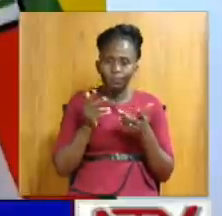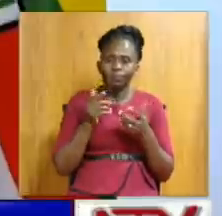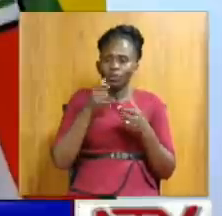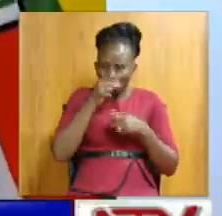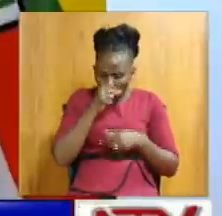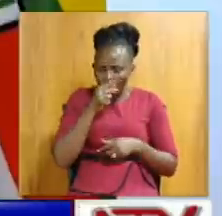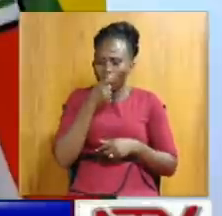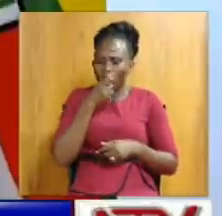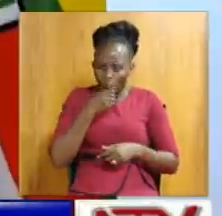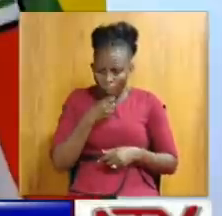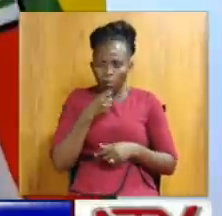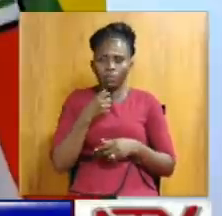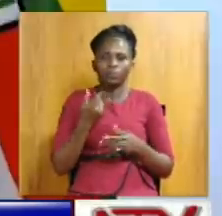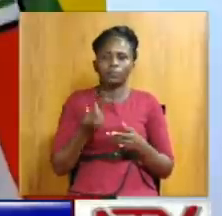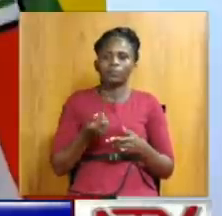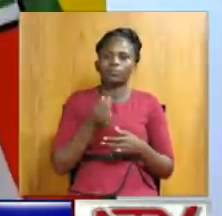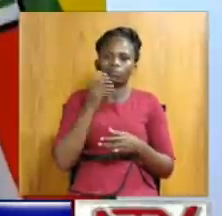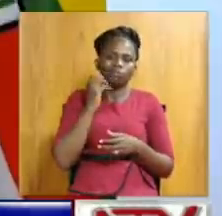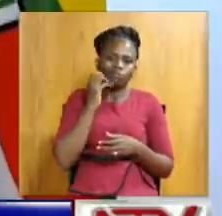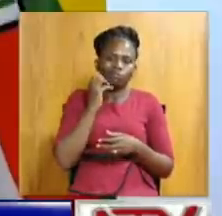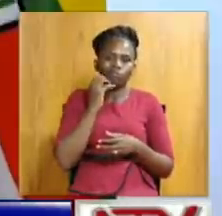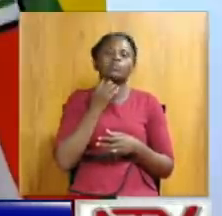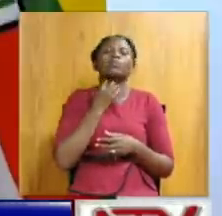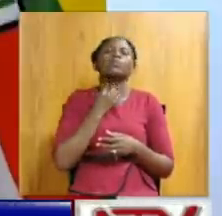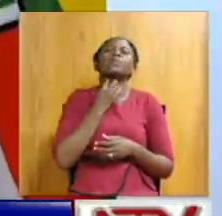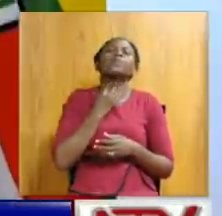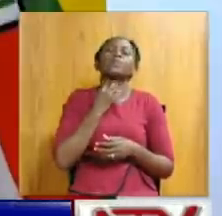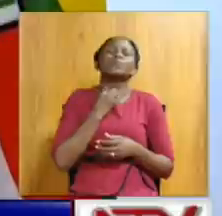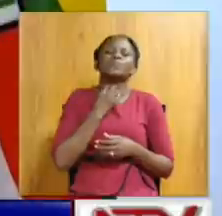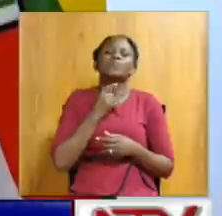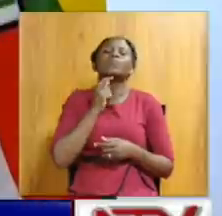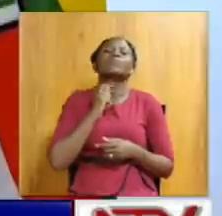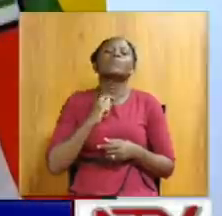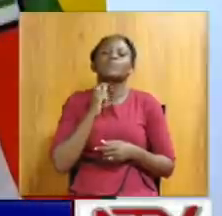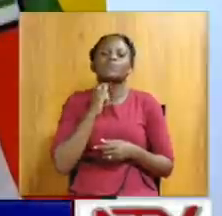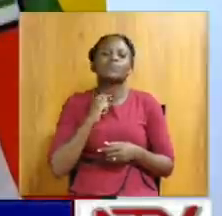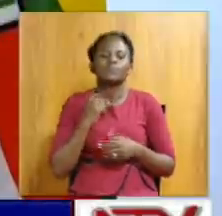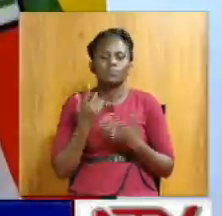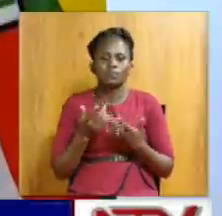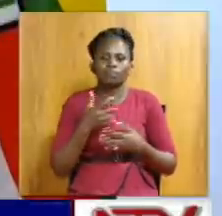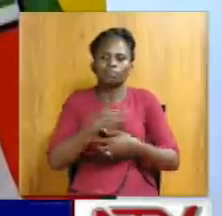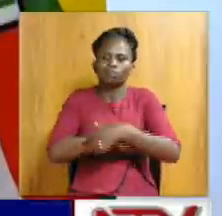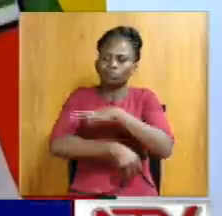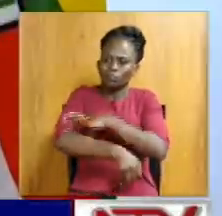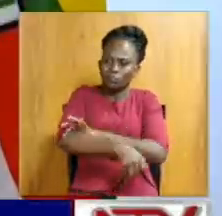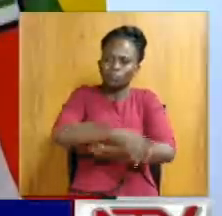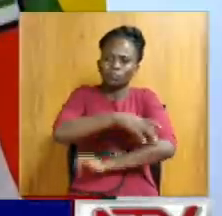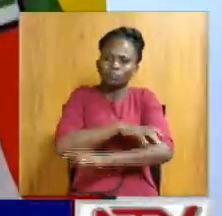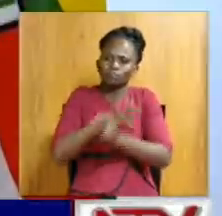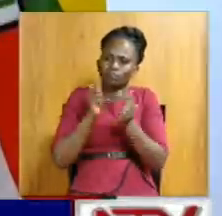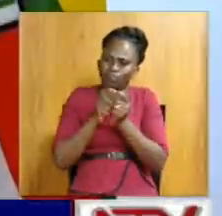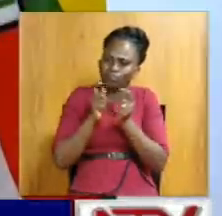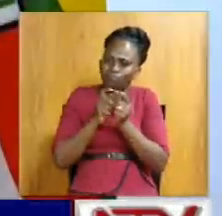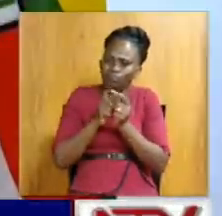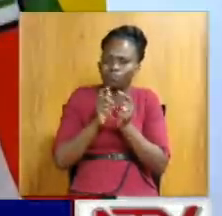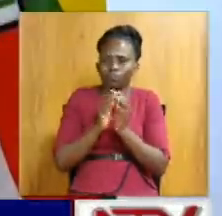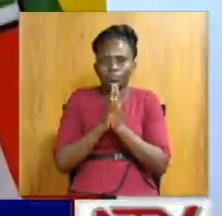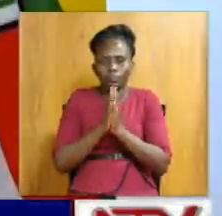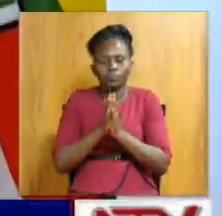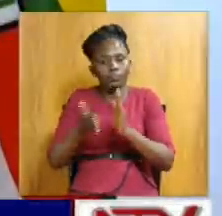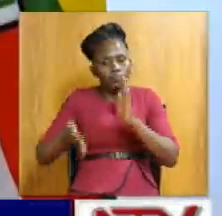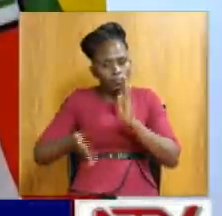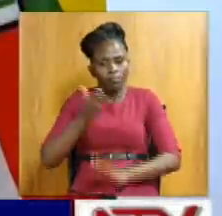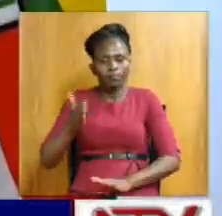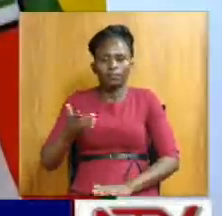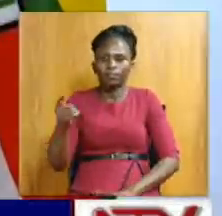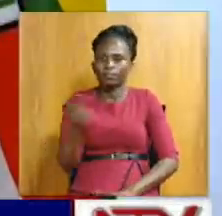sneezing, scratchy or sore throat, muscle aches, quickly report to